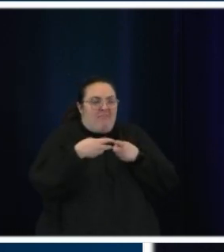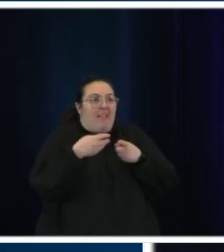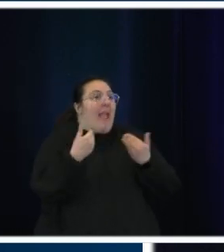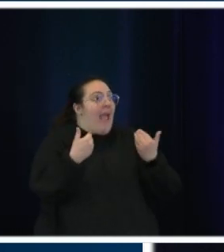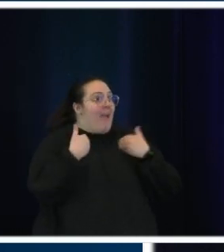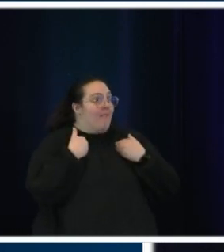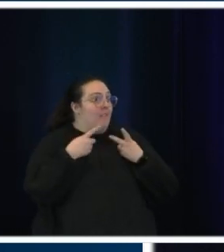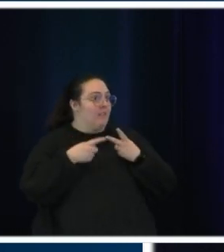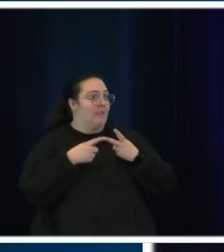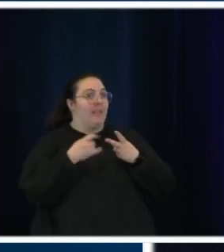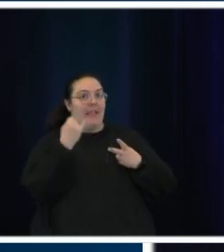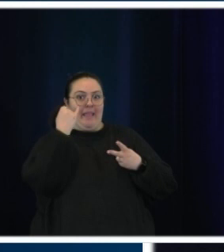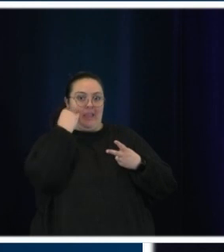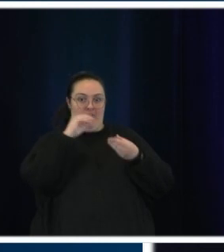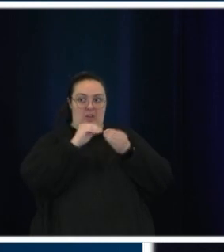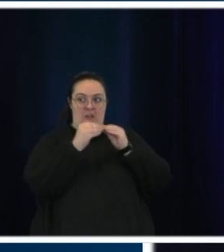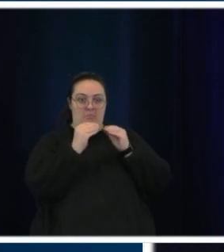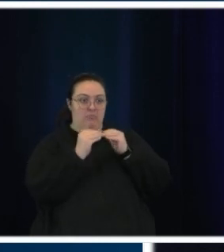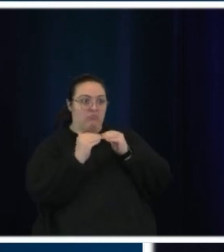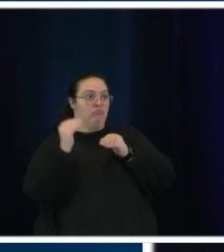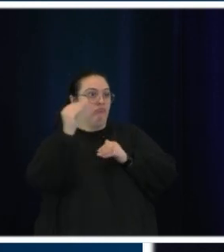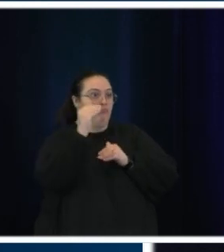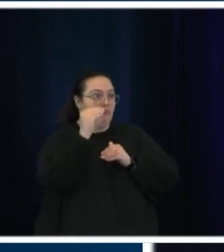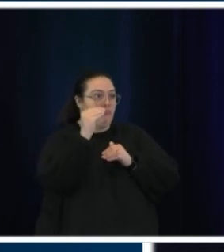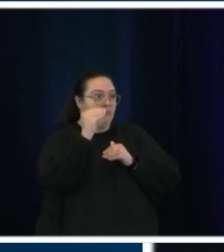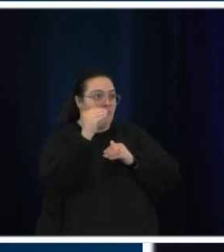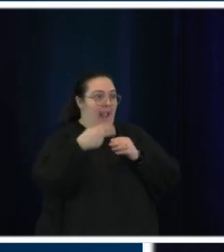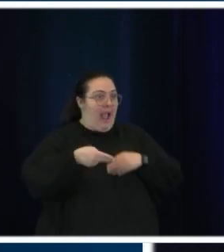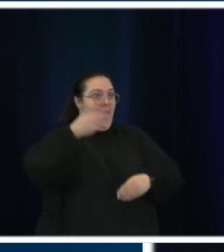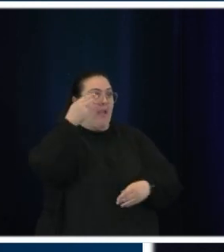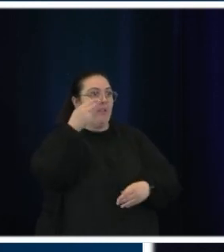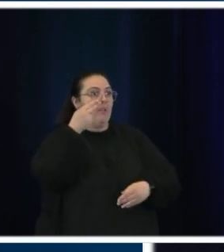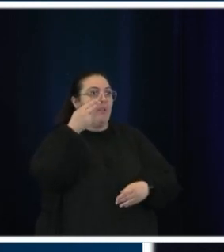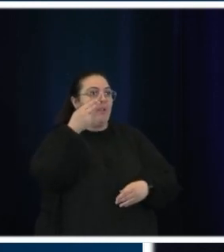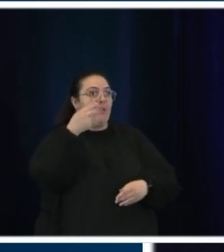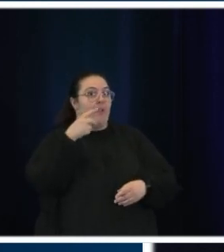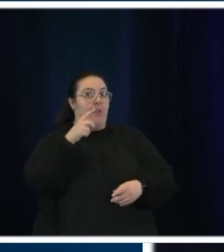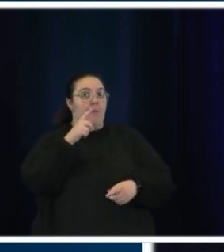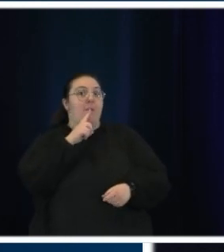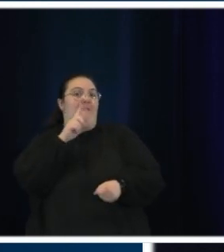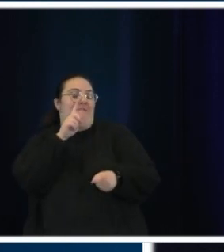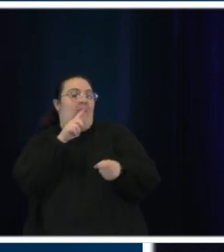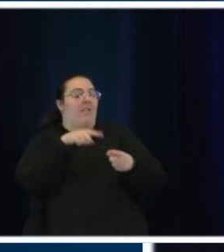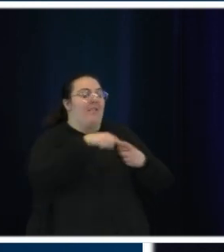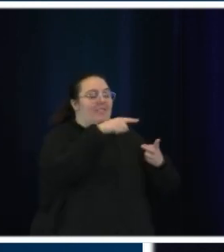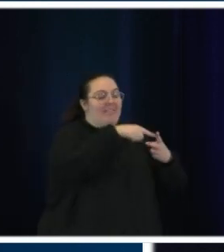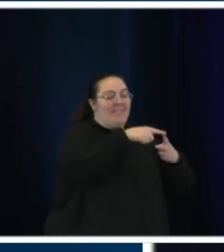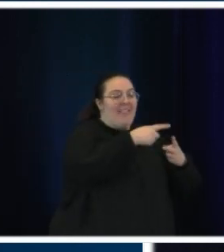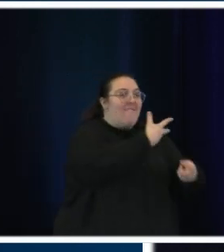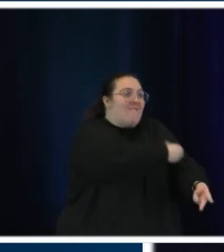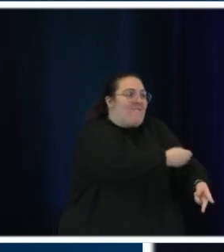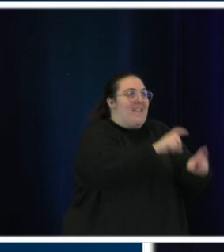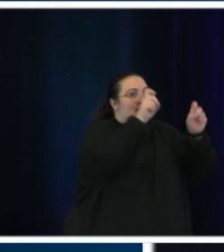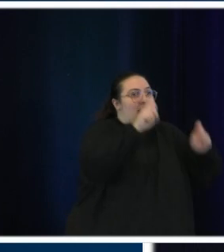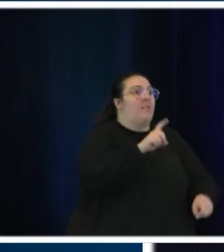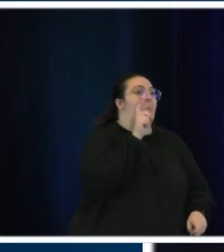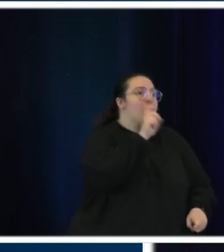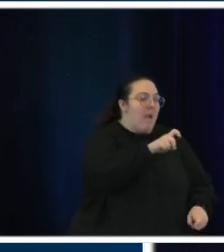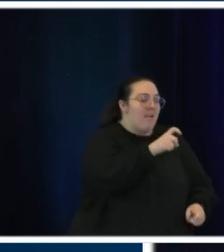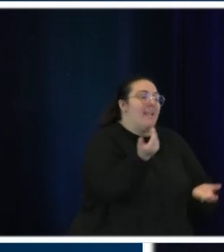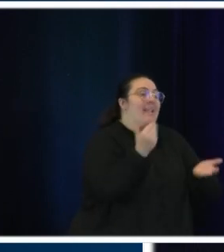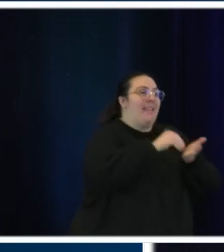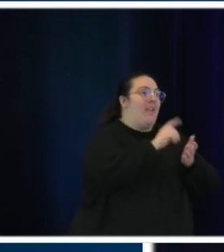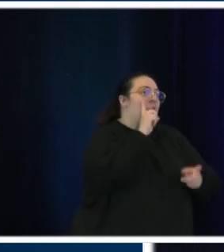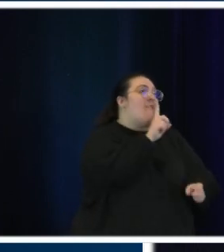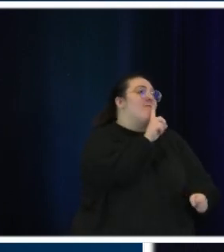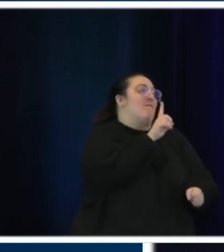If it comes back elevated, we would need to verify that with a venous test. That would take a few days. So there's both.